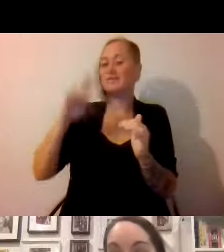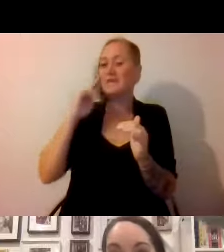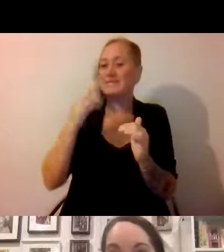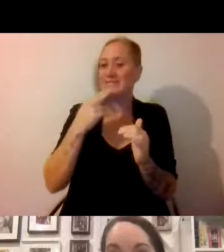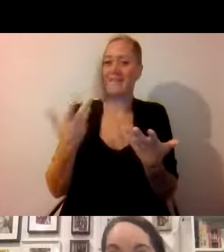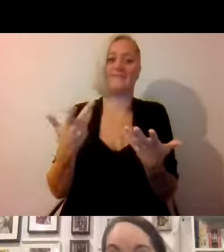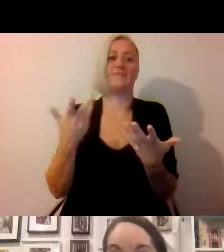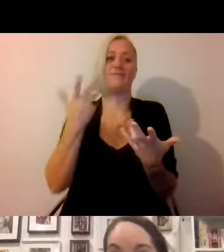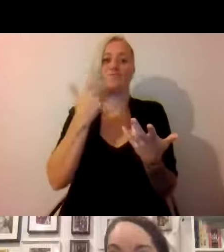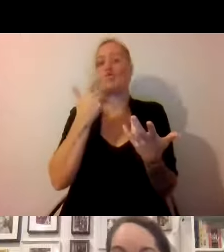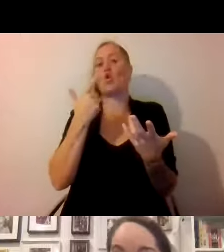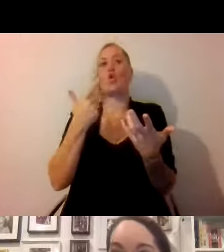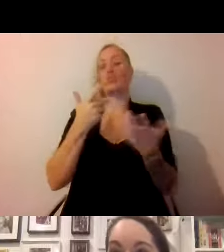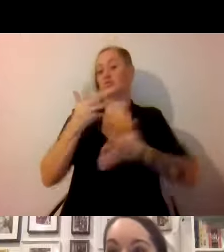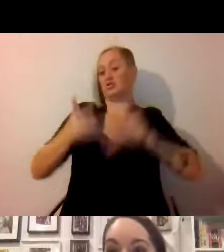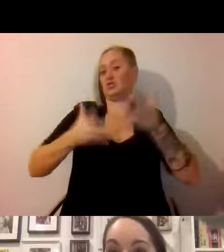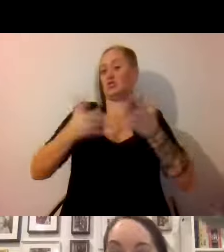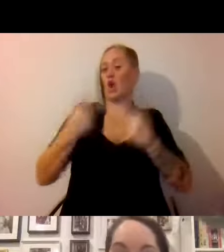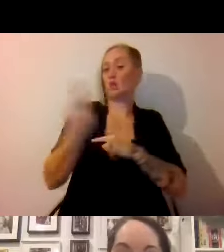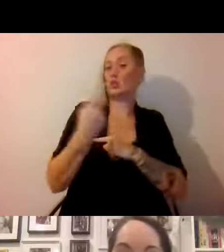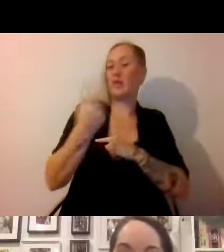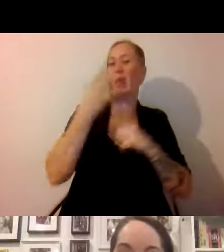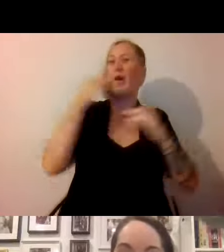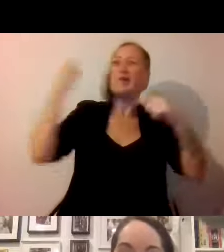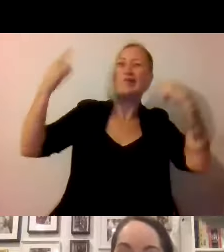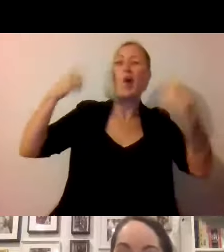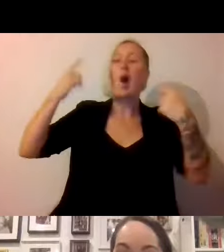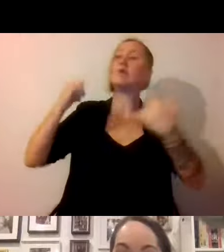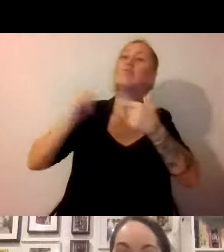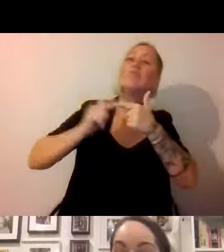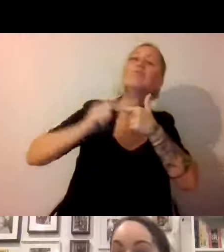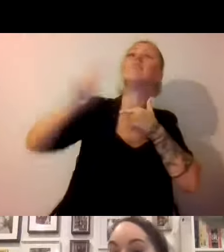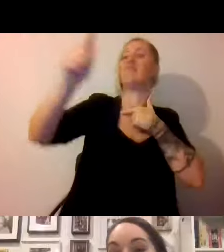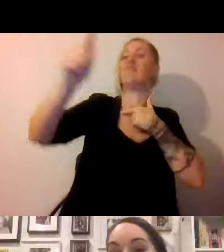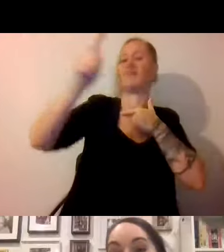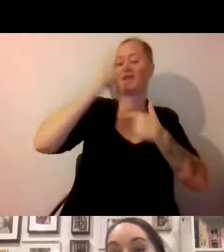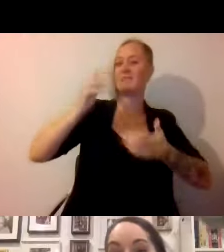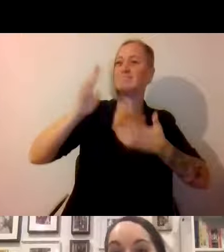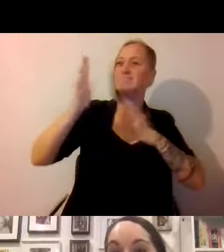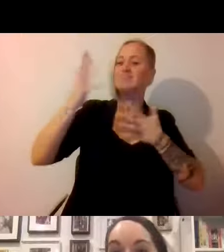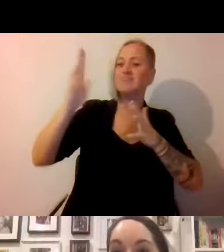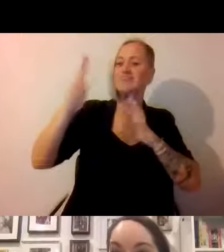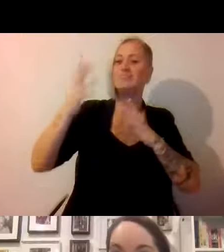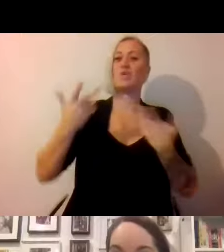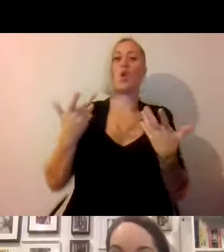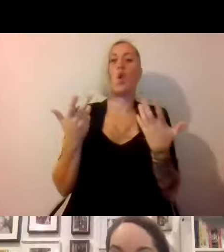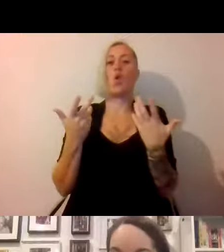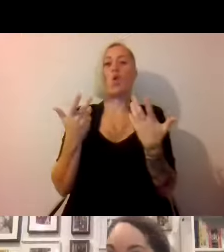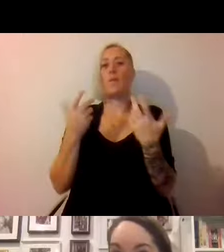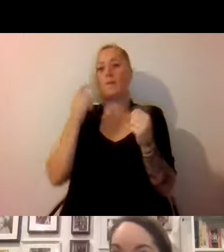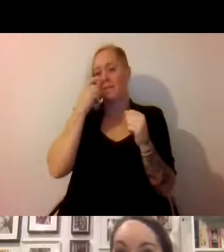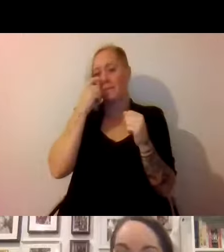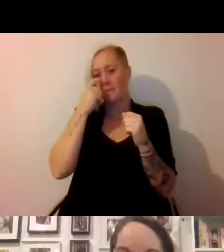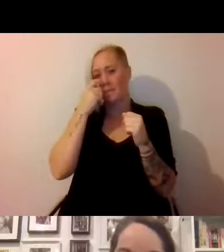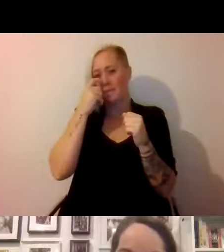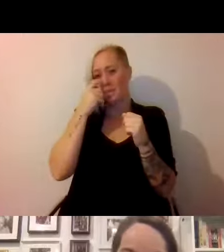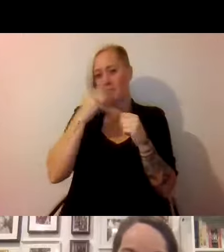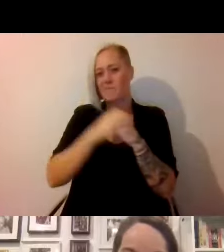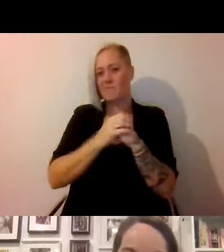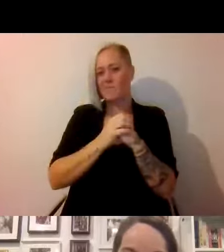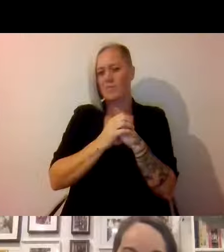being able to sign to one another in really noisy environments, or to delight in a hypervisual sensory universe,